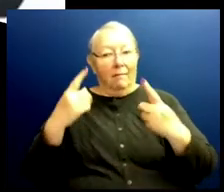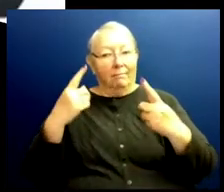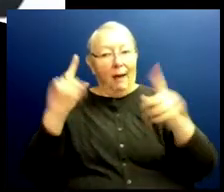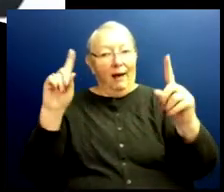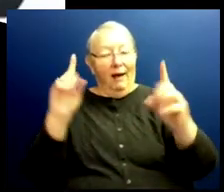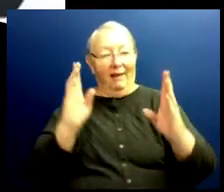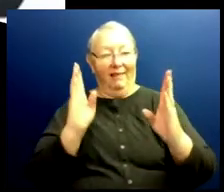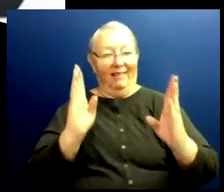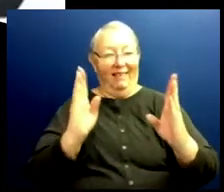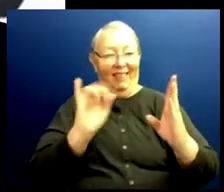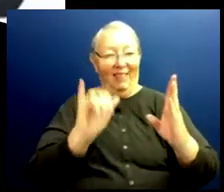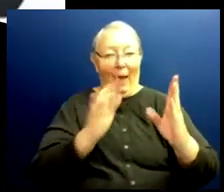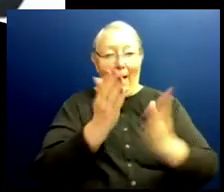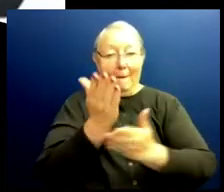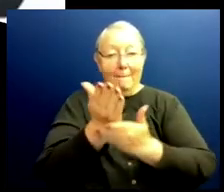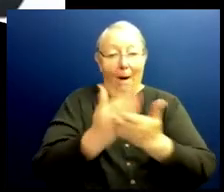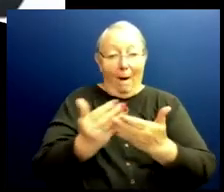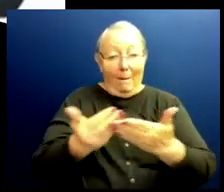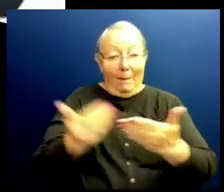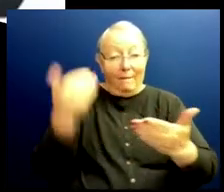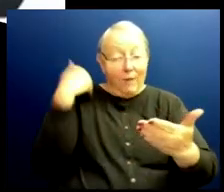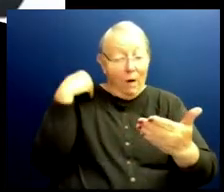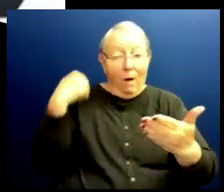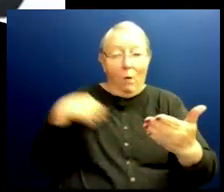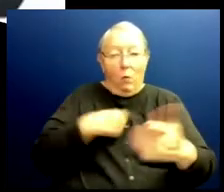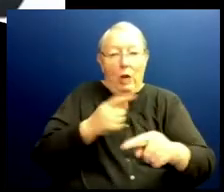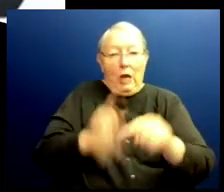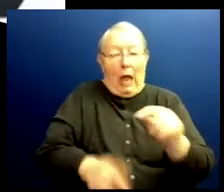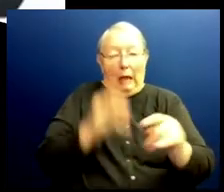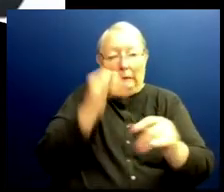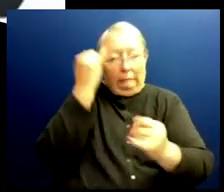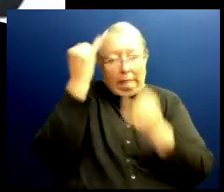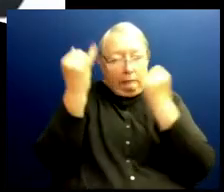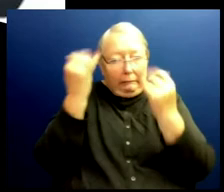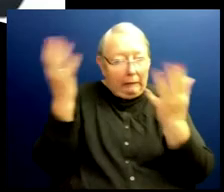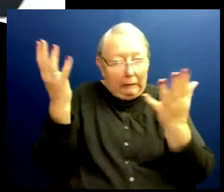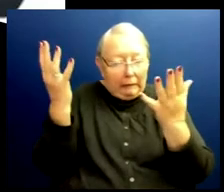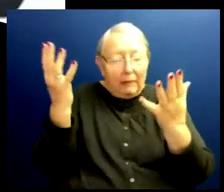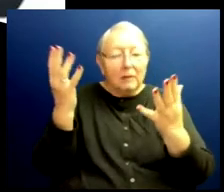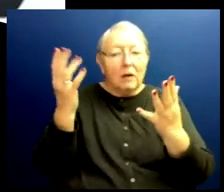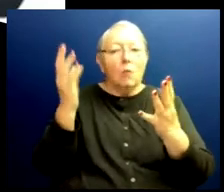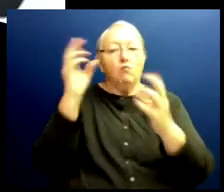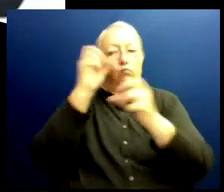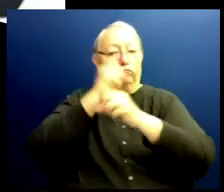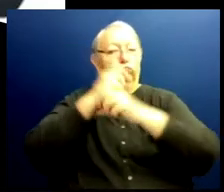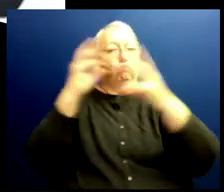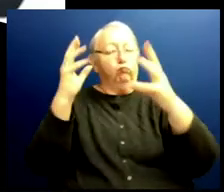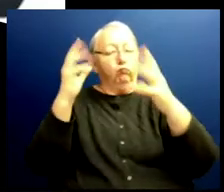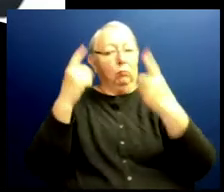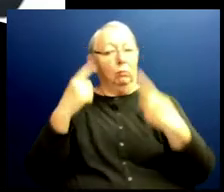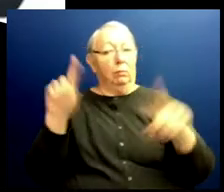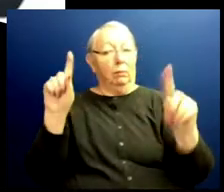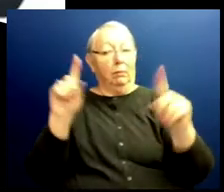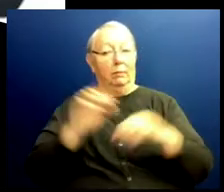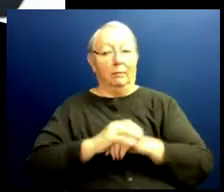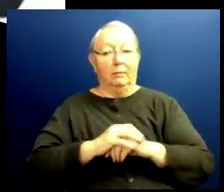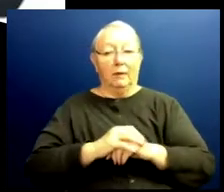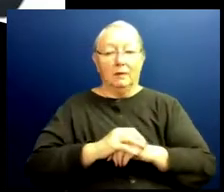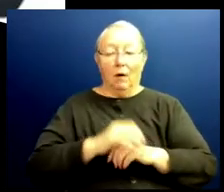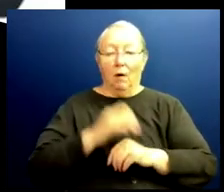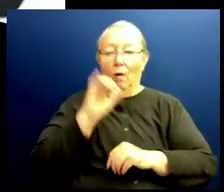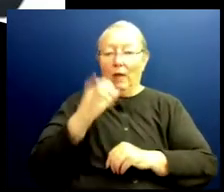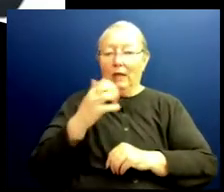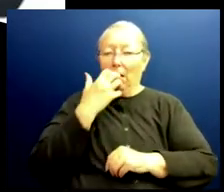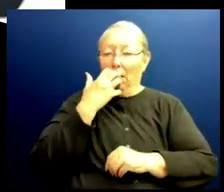is, with the basic confirmation of cosmology in place, that is, we had this hot fog